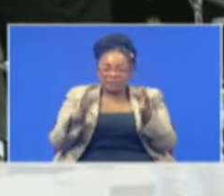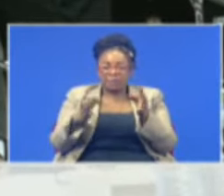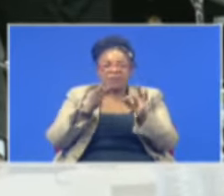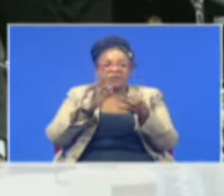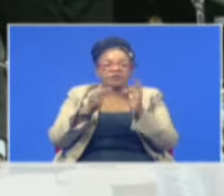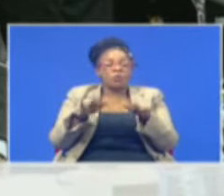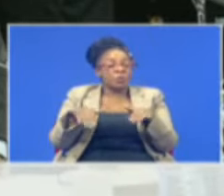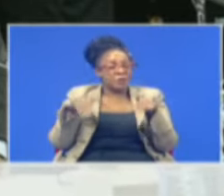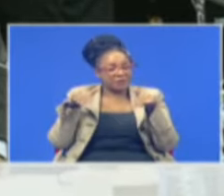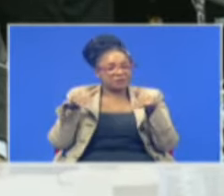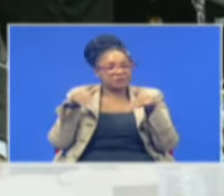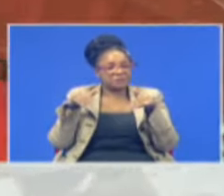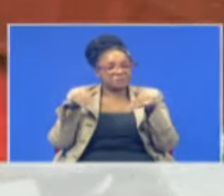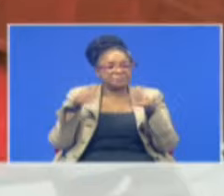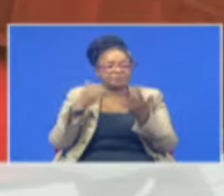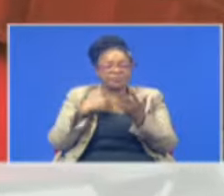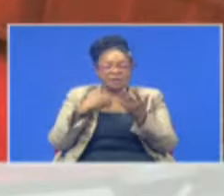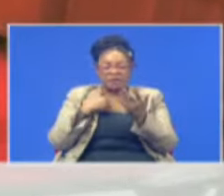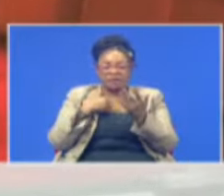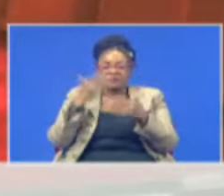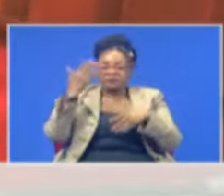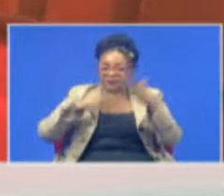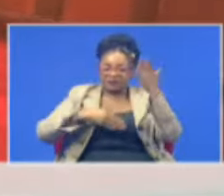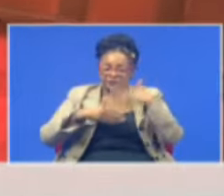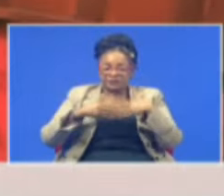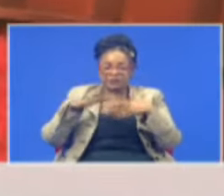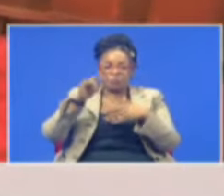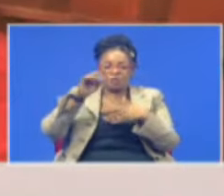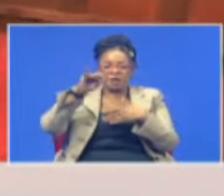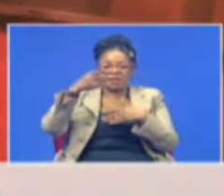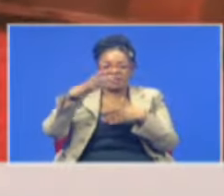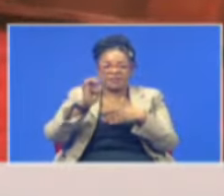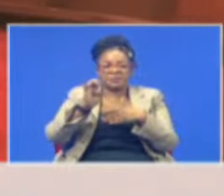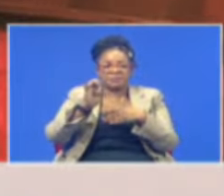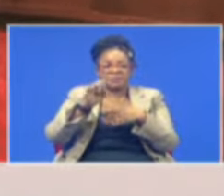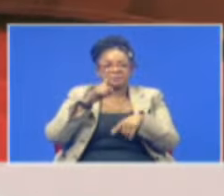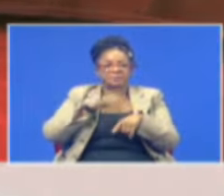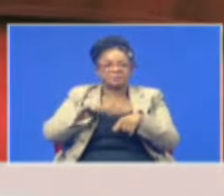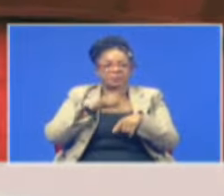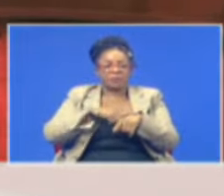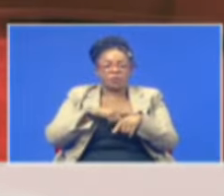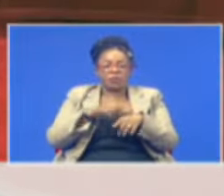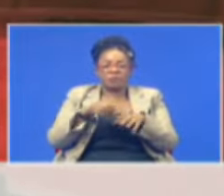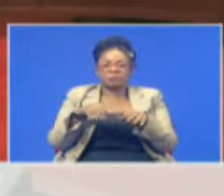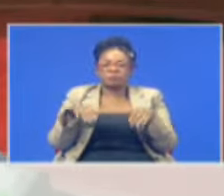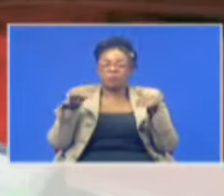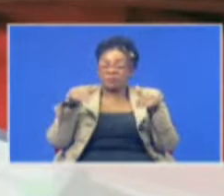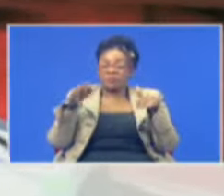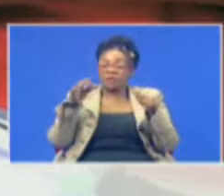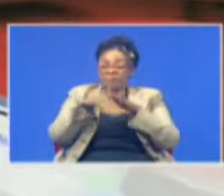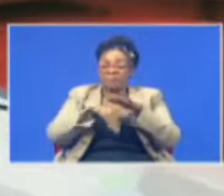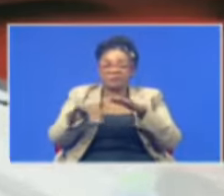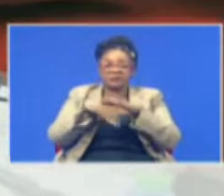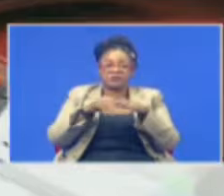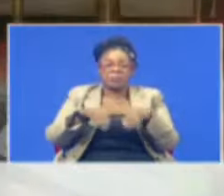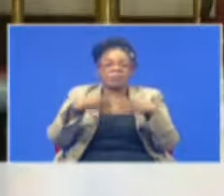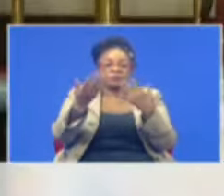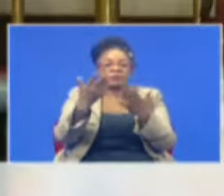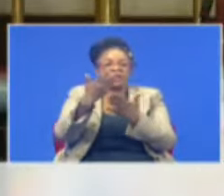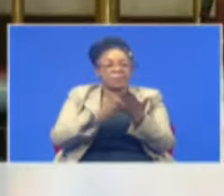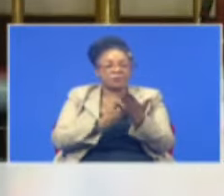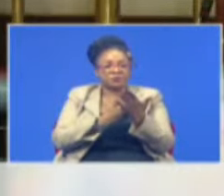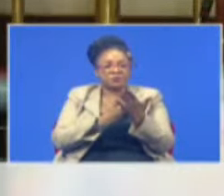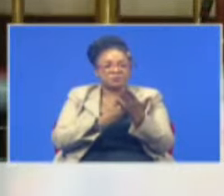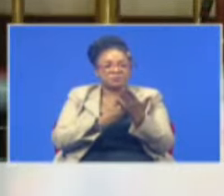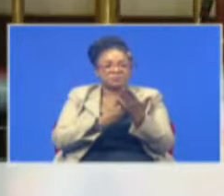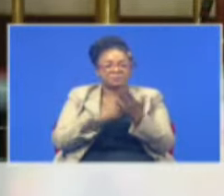to compel the physical attendance of Murathe and co. or retreat for the purposes of producing a report. Kenyans